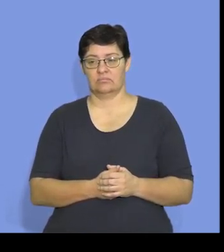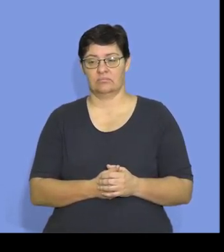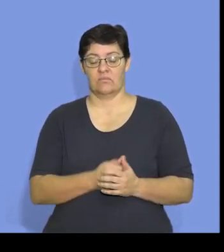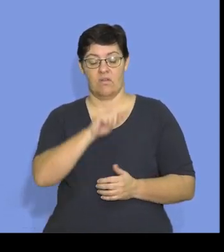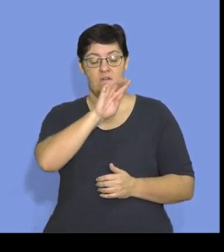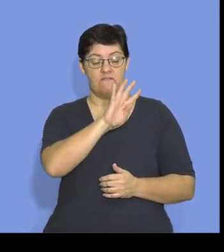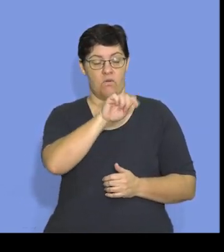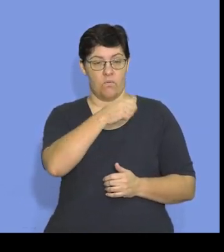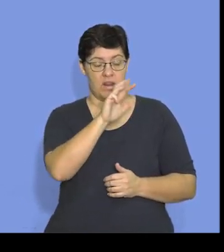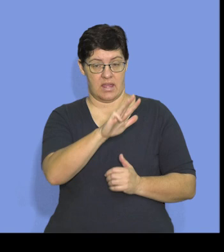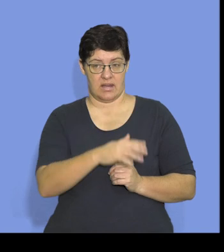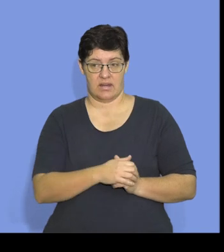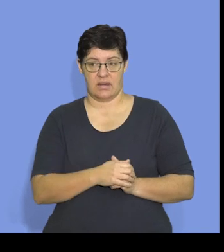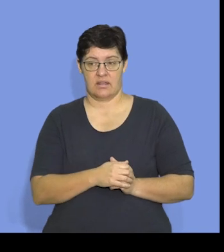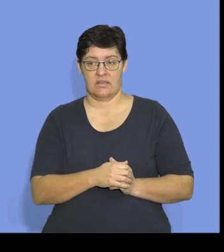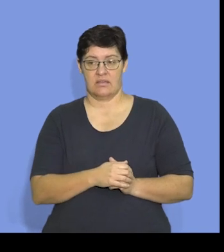4,9,